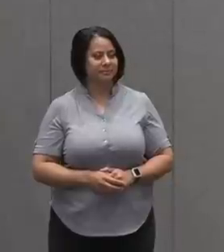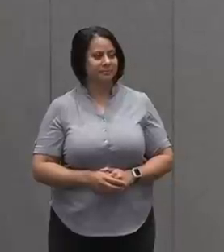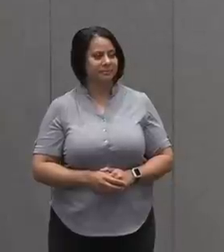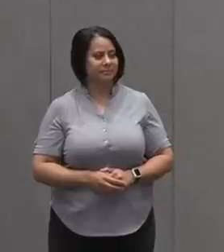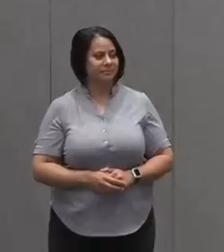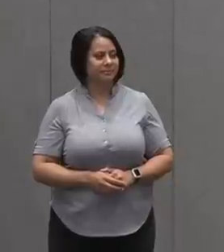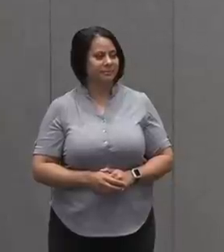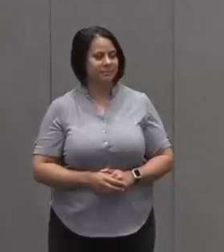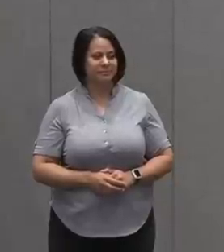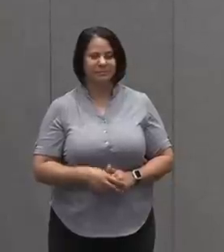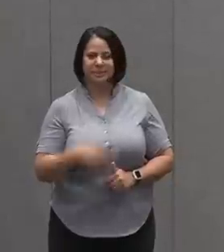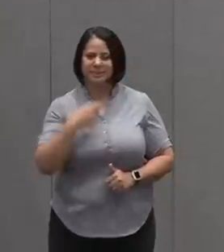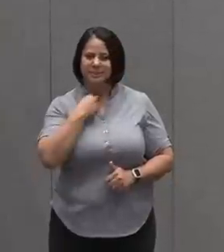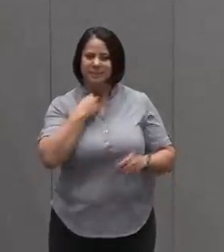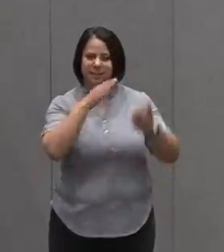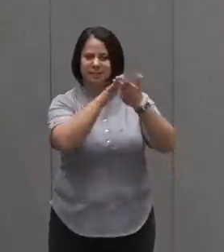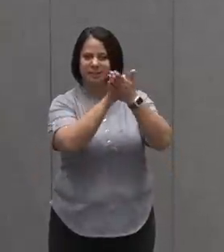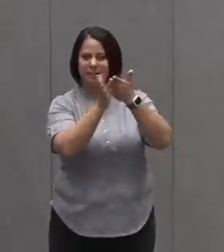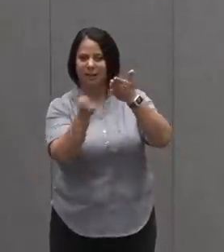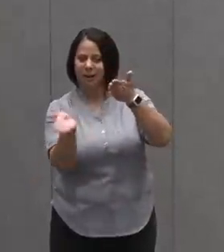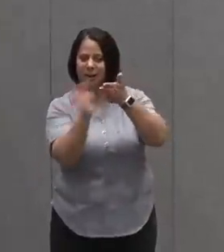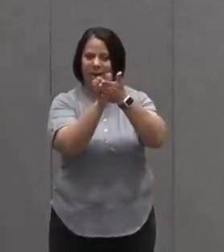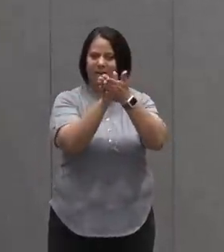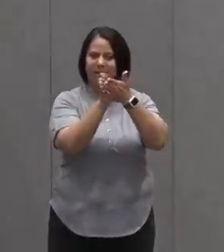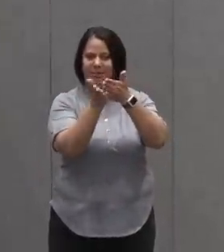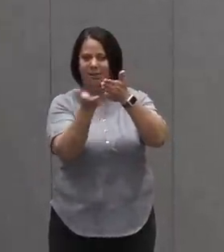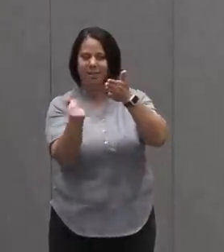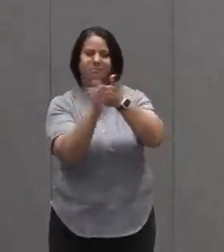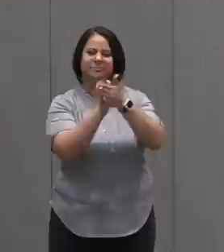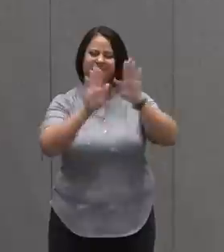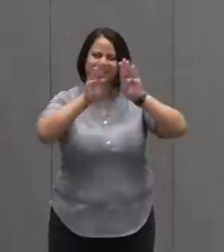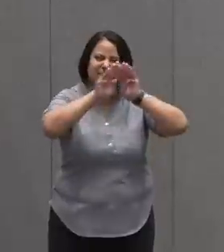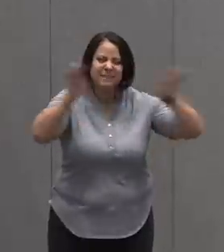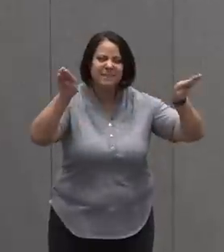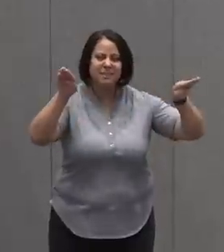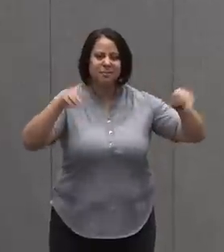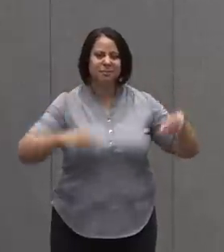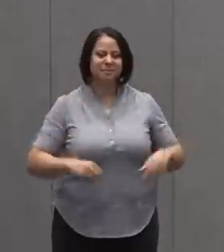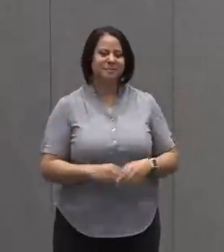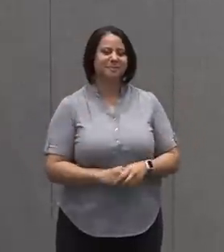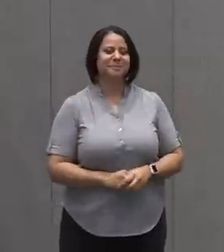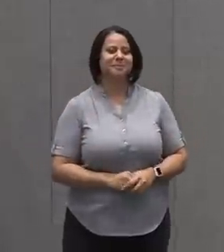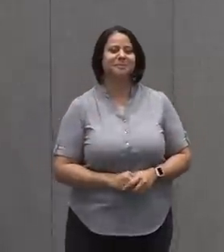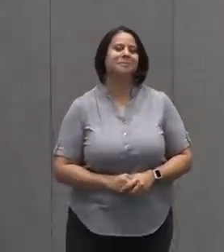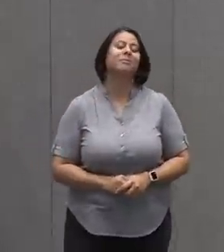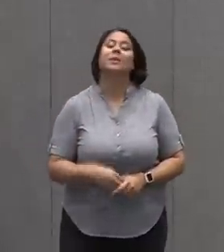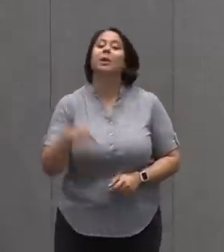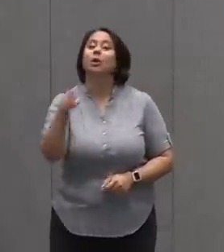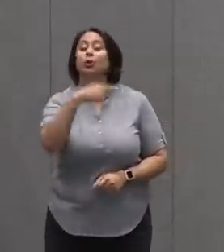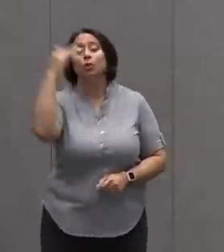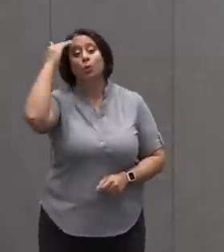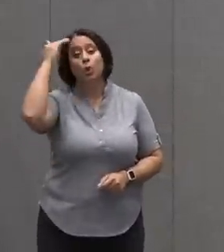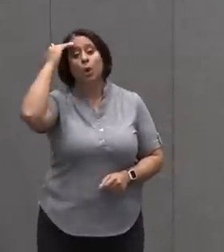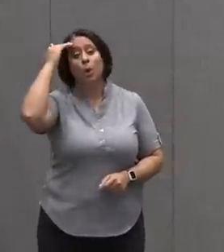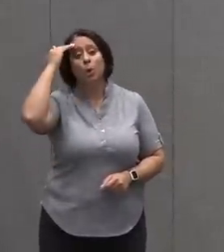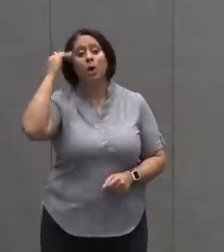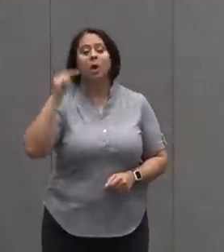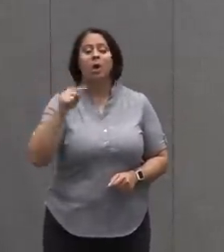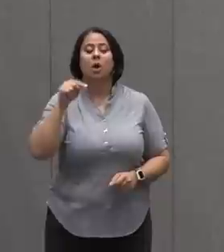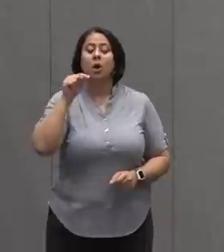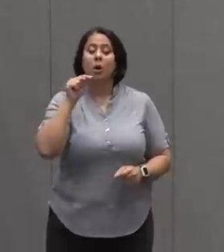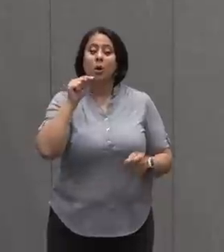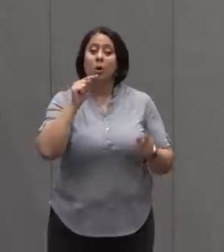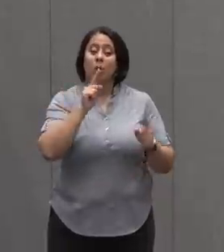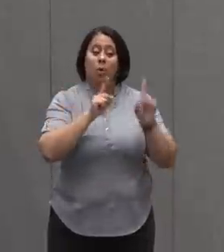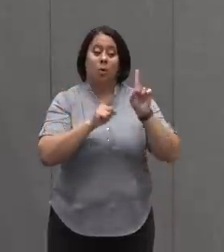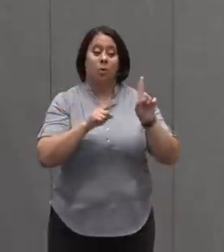How many of you have ever heard the song, "One of these things is